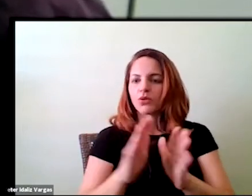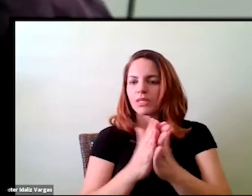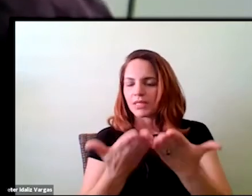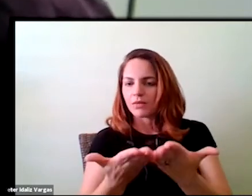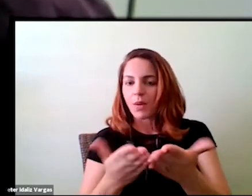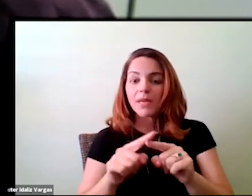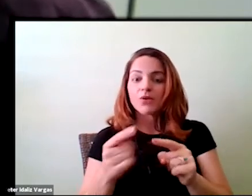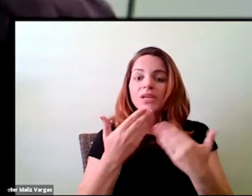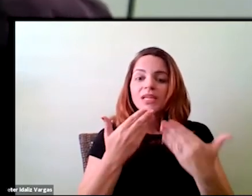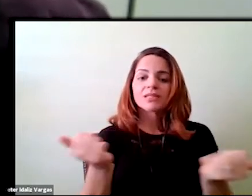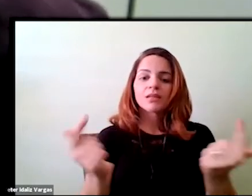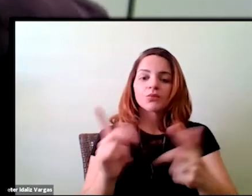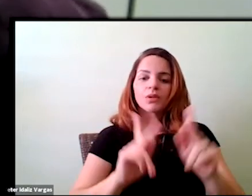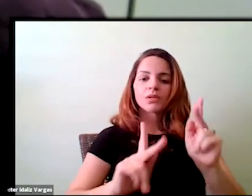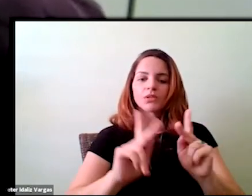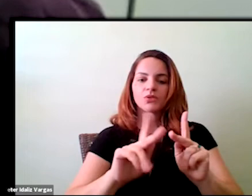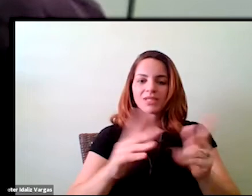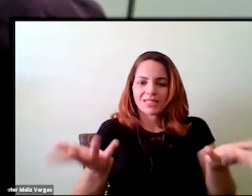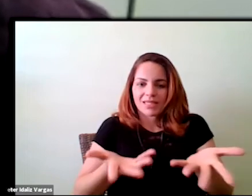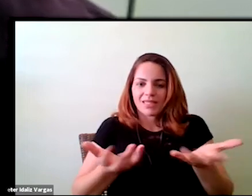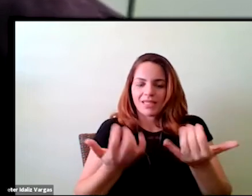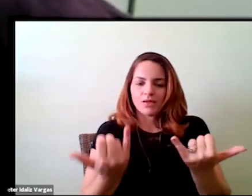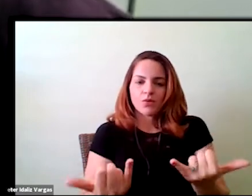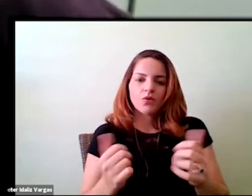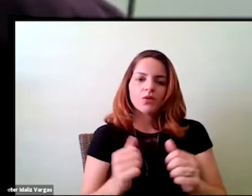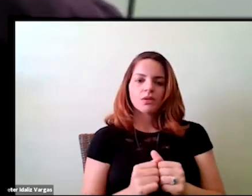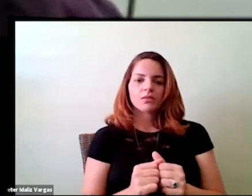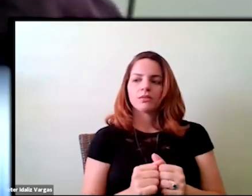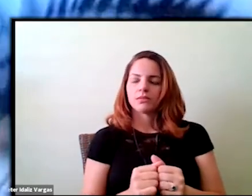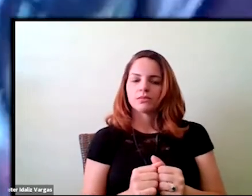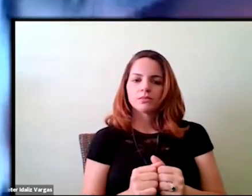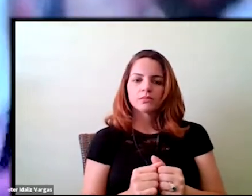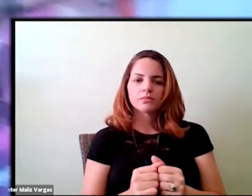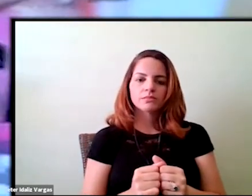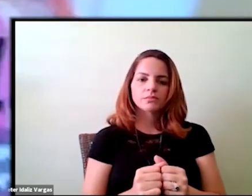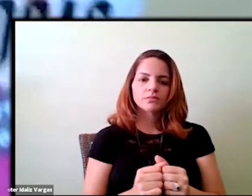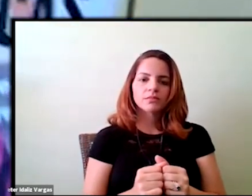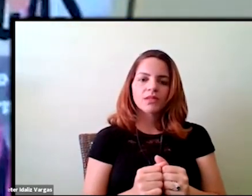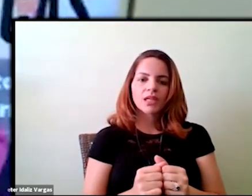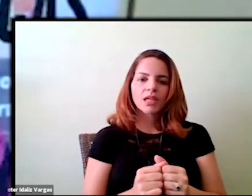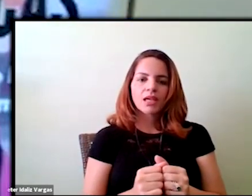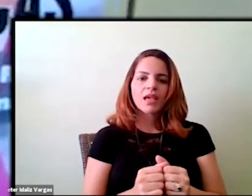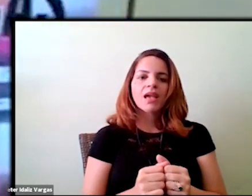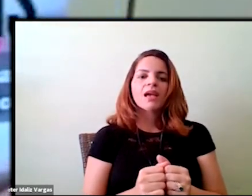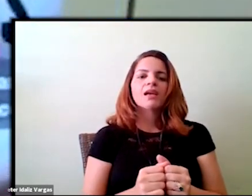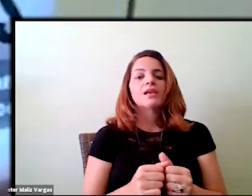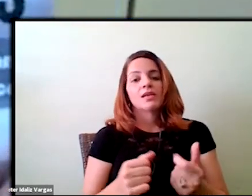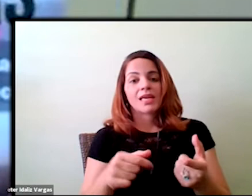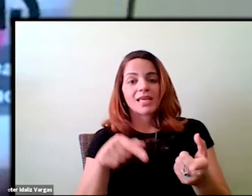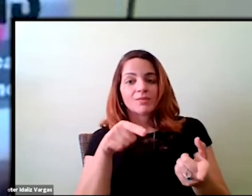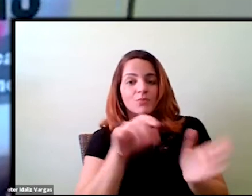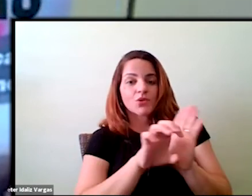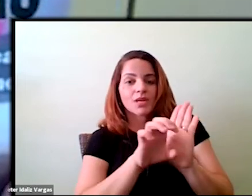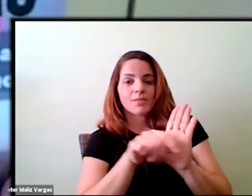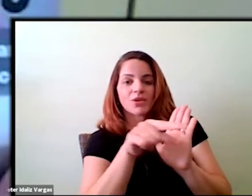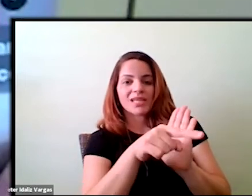who can't get enough of the Centro Library programming. So here is Translocas,